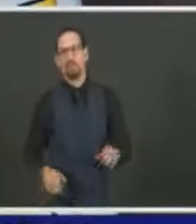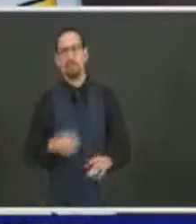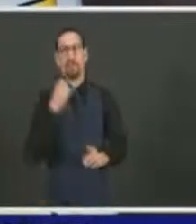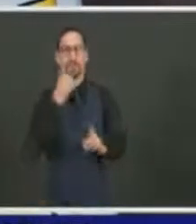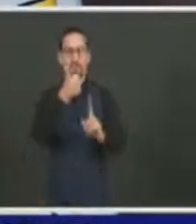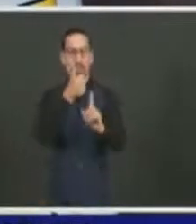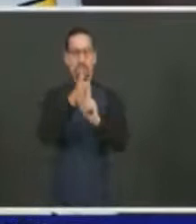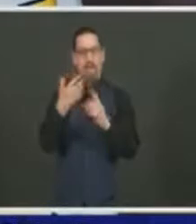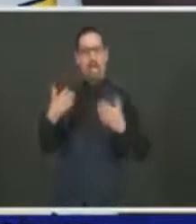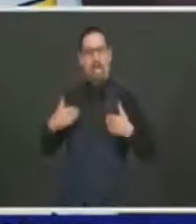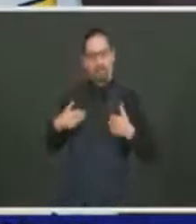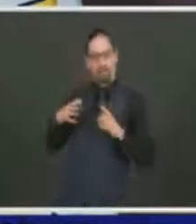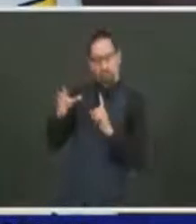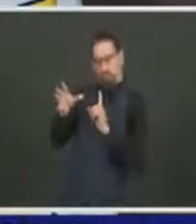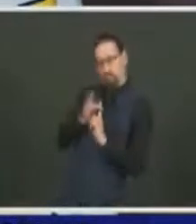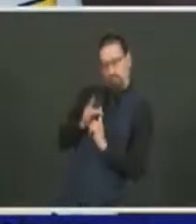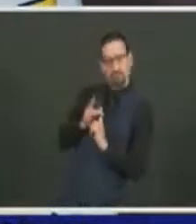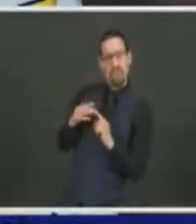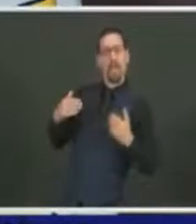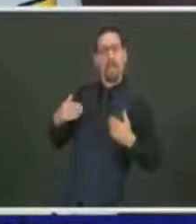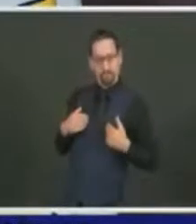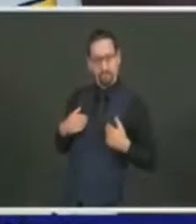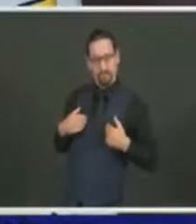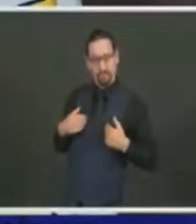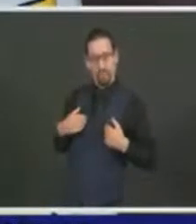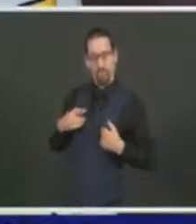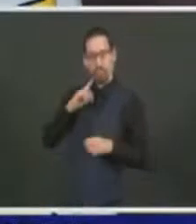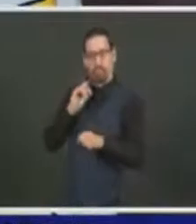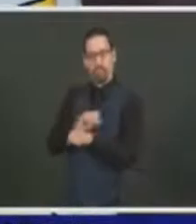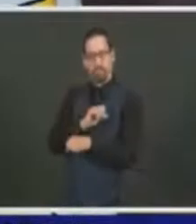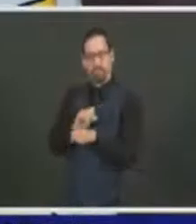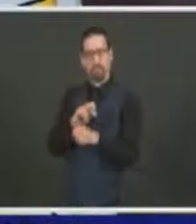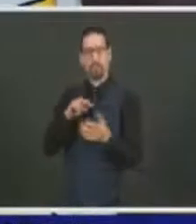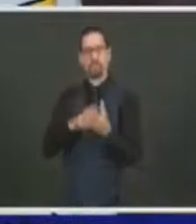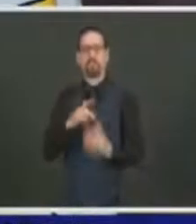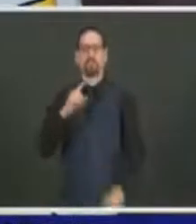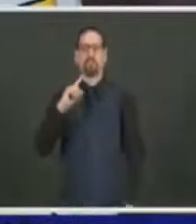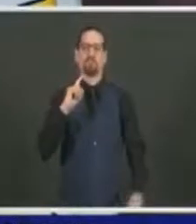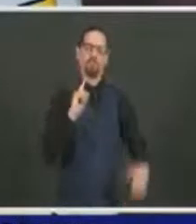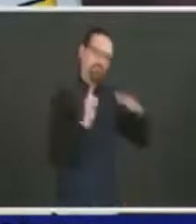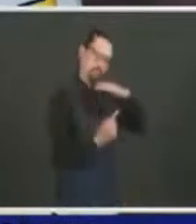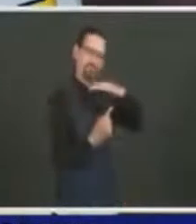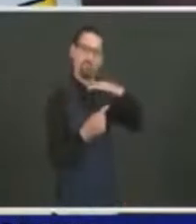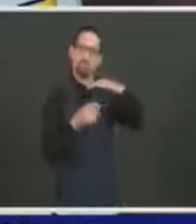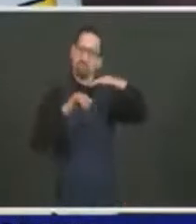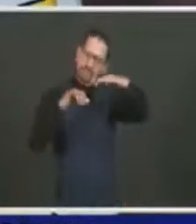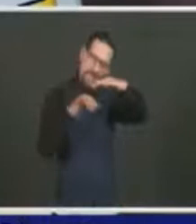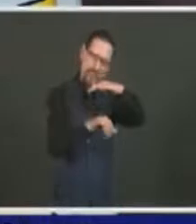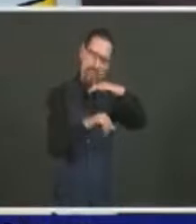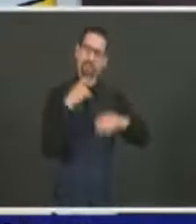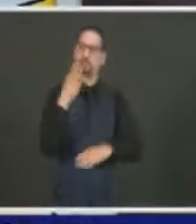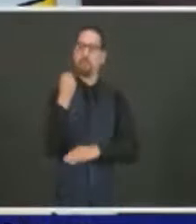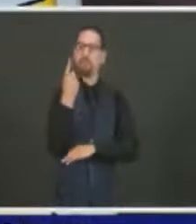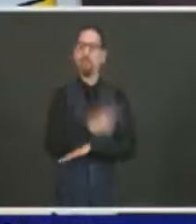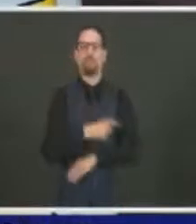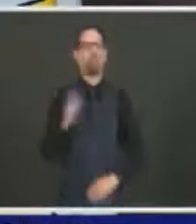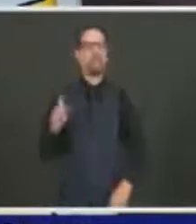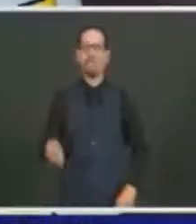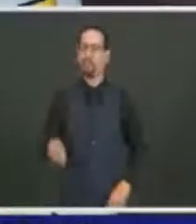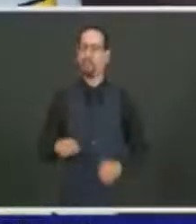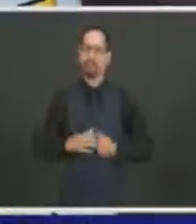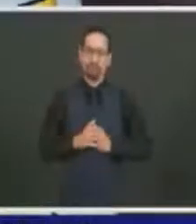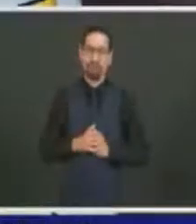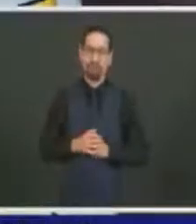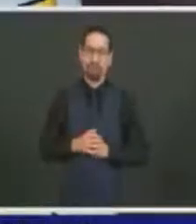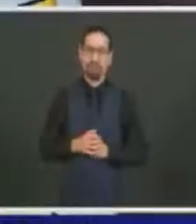with COVID, you need to isolate until you no longer have symptoms. And those, as I say, I'll do those later this week, but I wanted to let